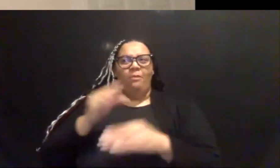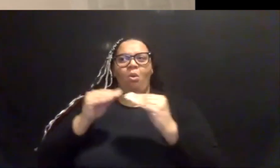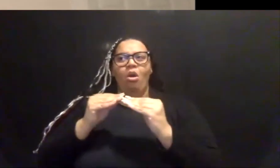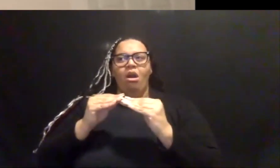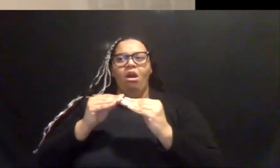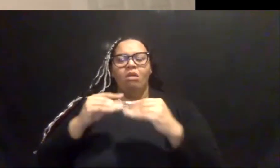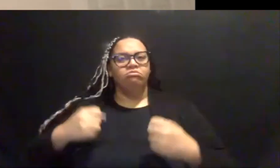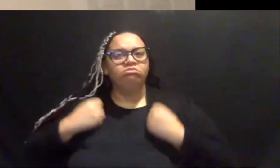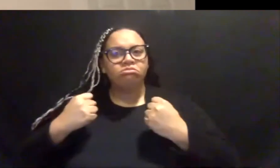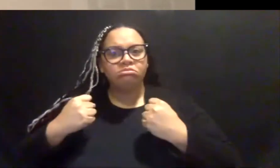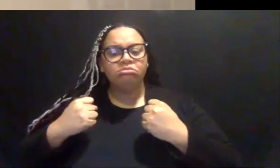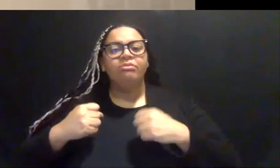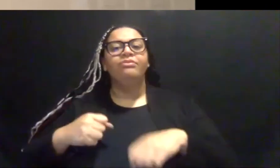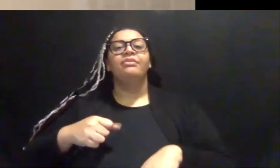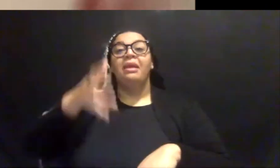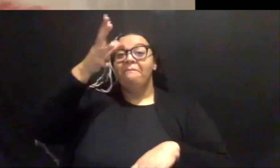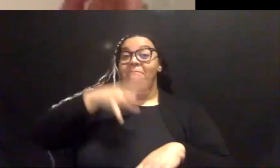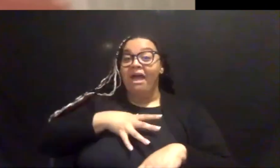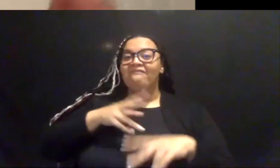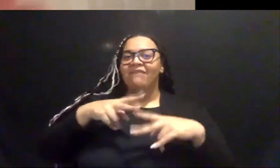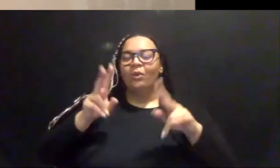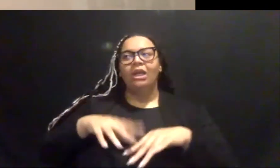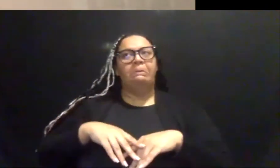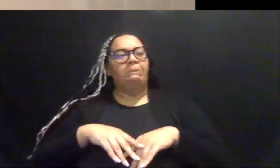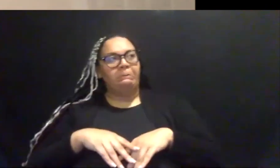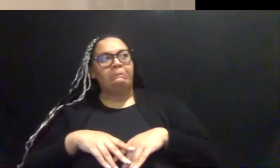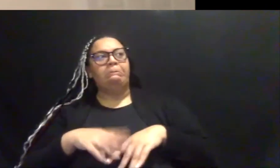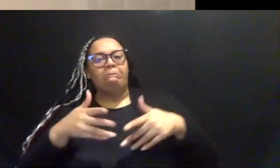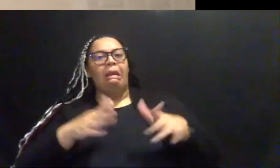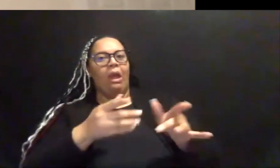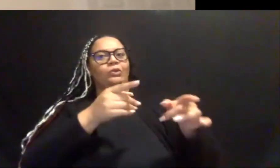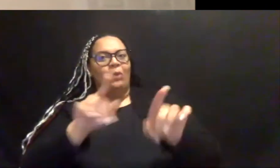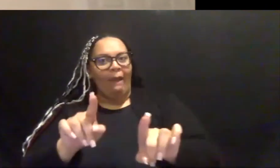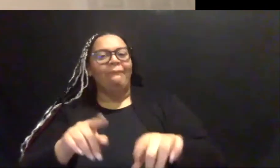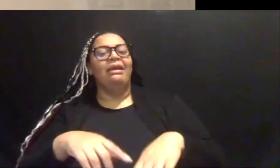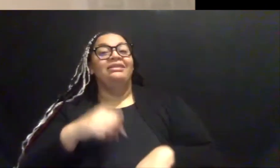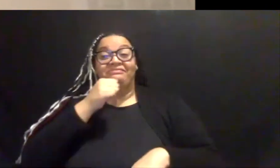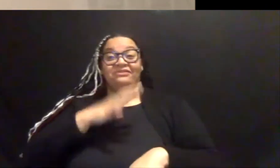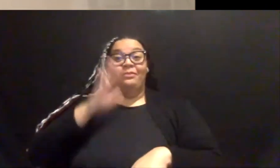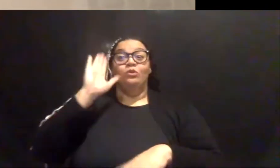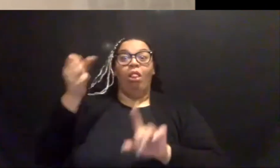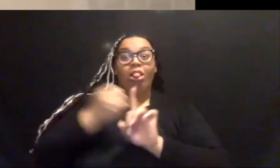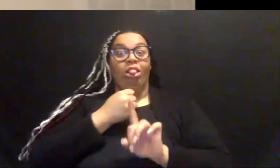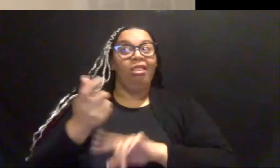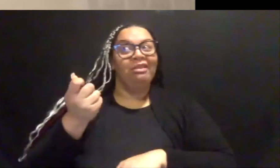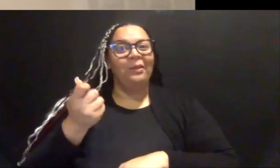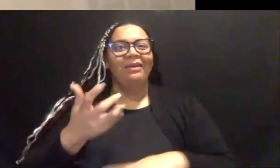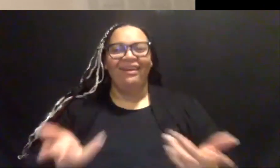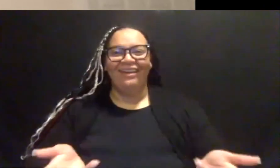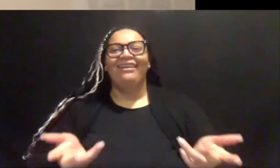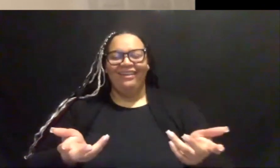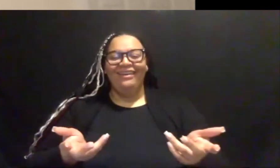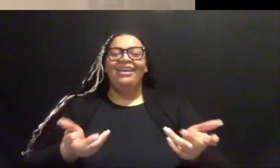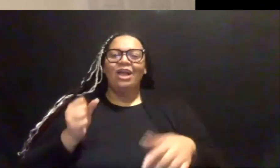the territory. Males are really submissive. Females will sort of swat at them, beat them up a little bit. And then,